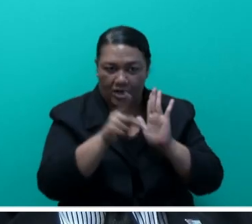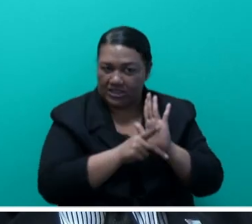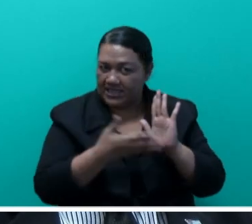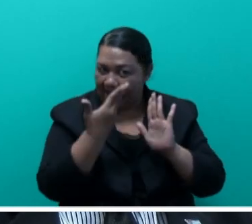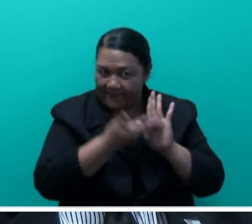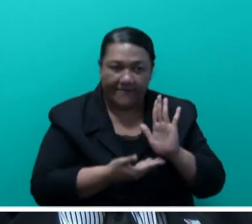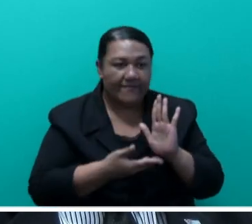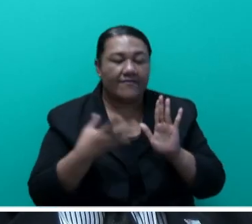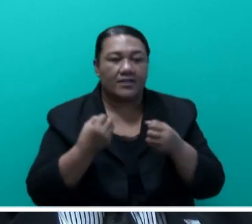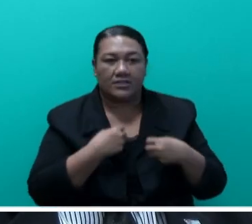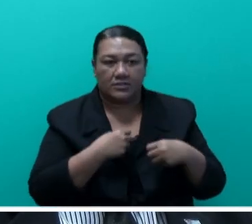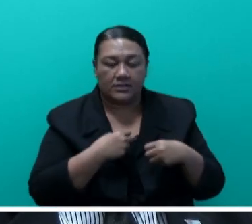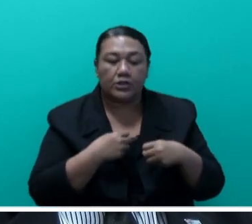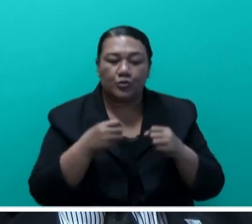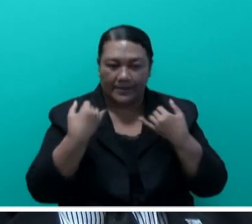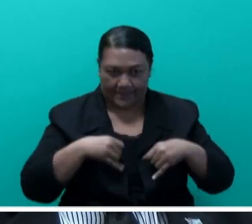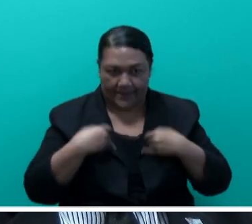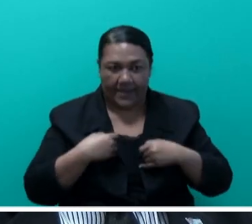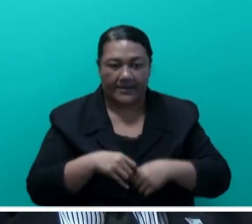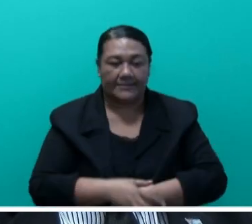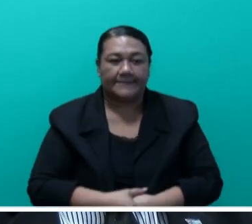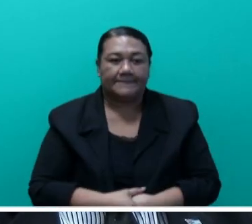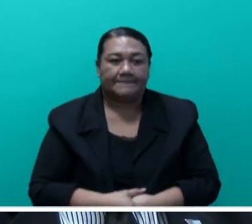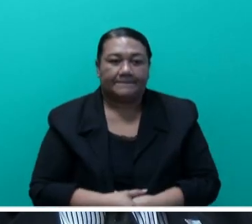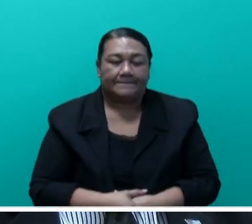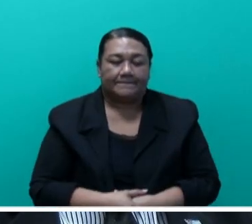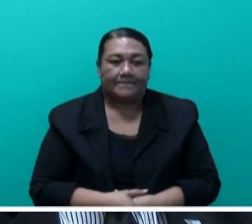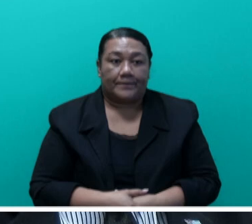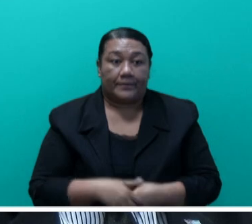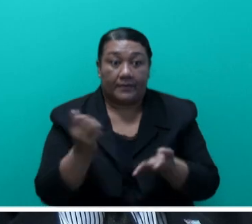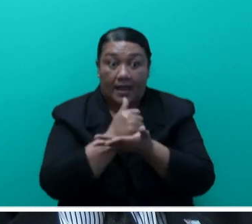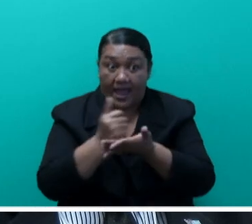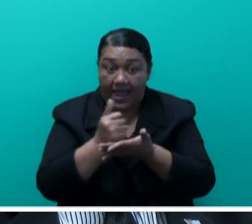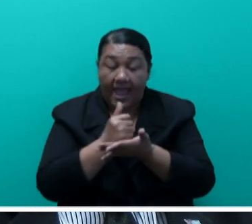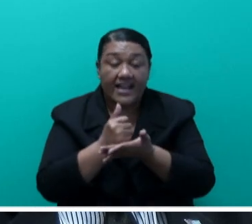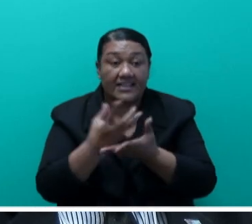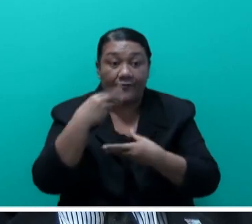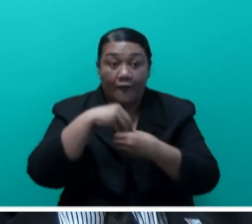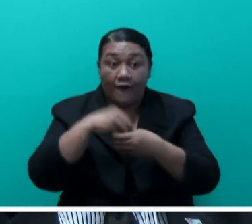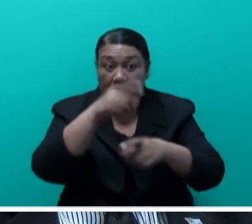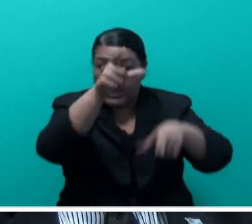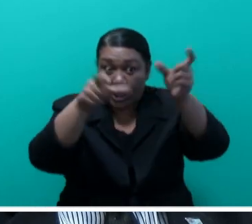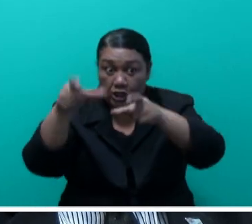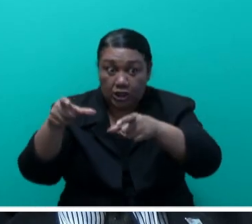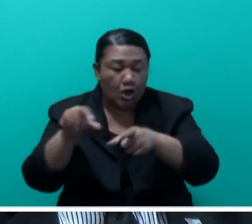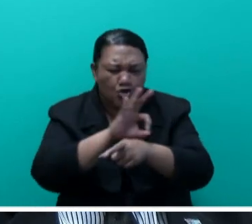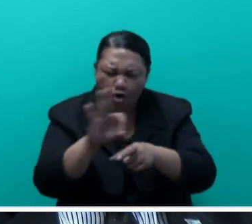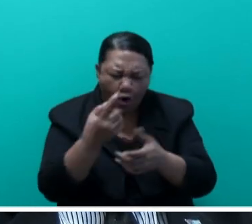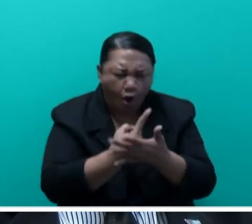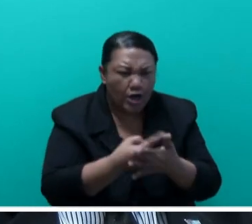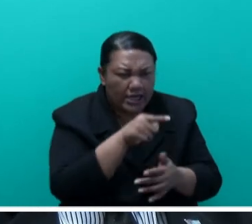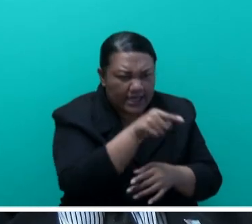its strategic implementation. This will include the active involvement of all stakeholders, not only the sports community,